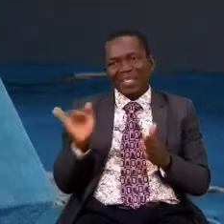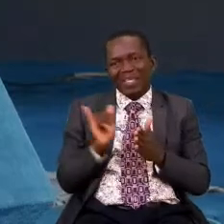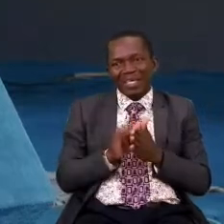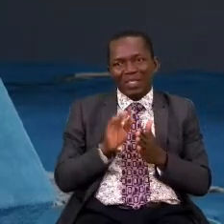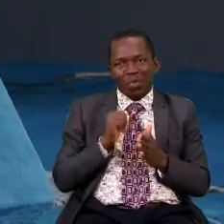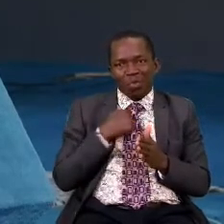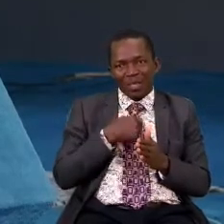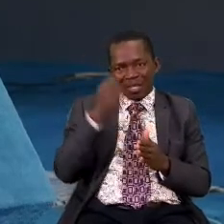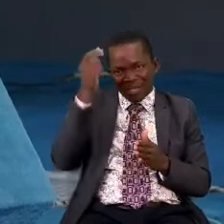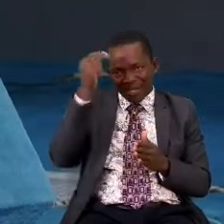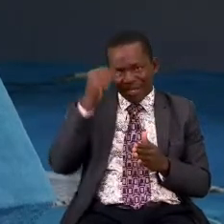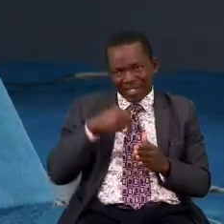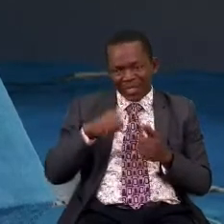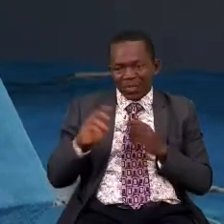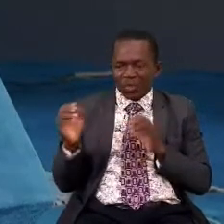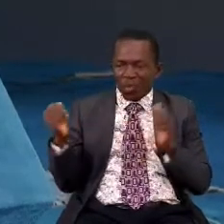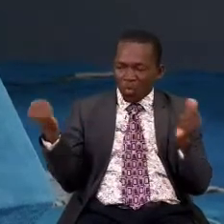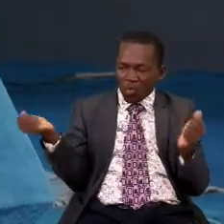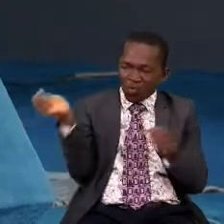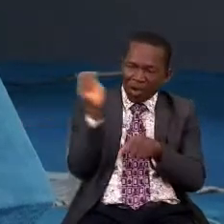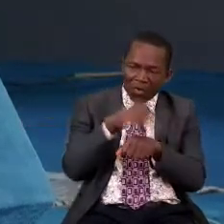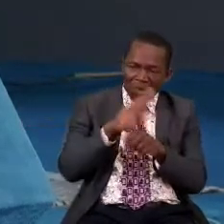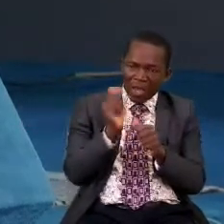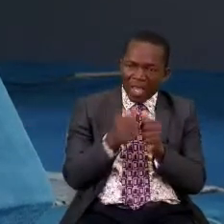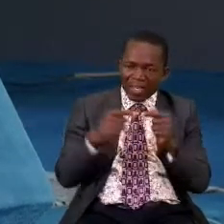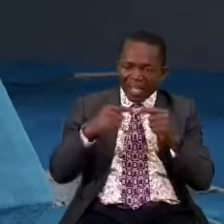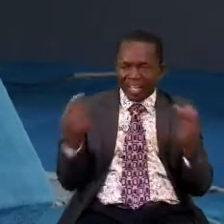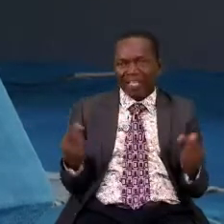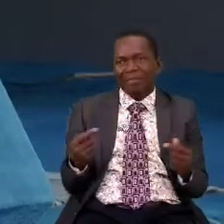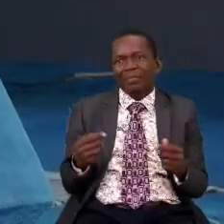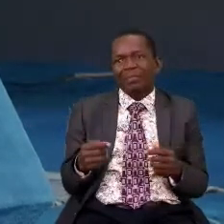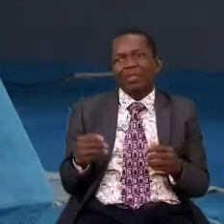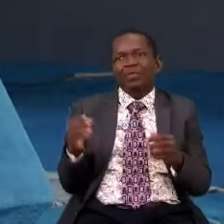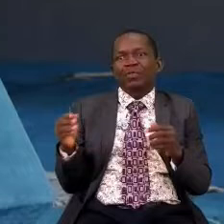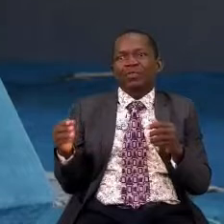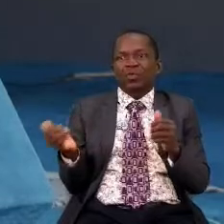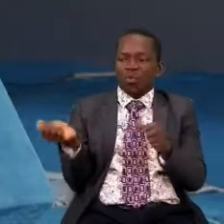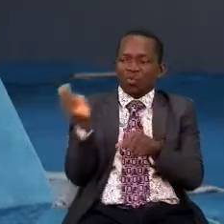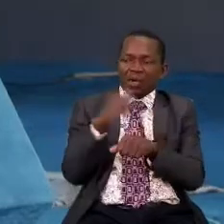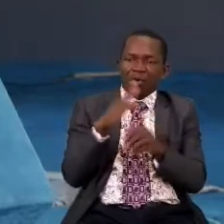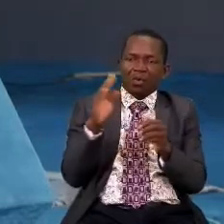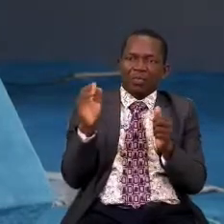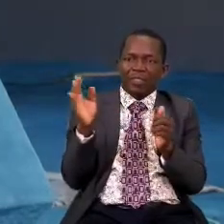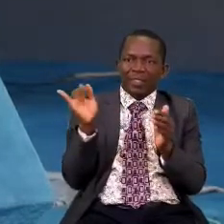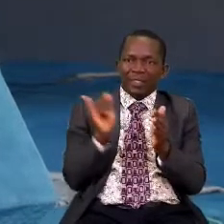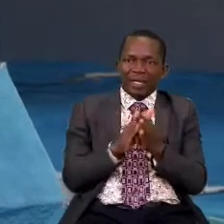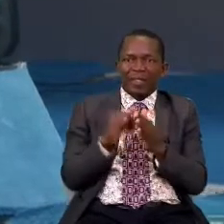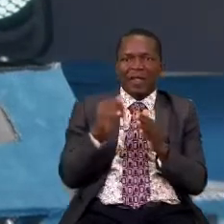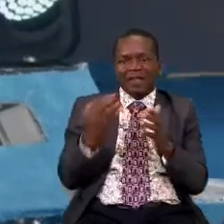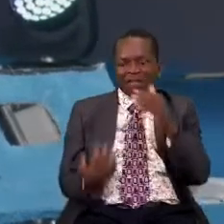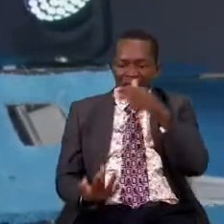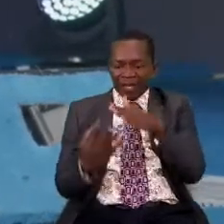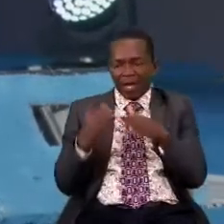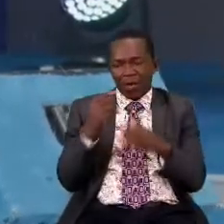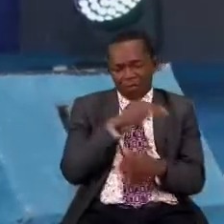fire of Nebuchadnezzar, everything we ought to have to tell the Sanhedrin, whether they like